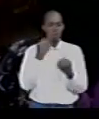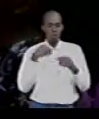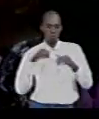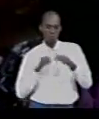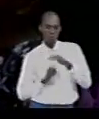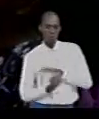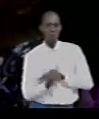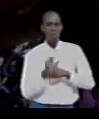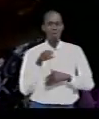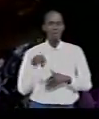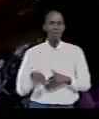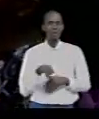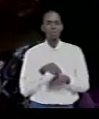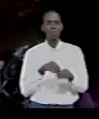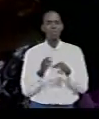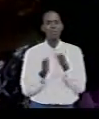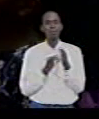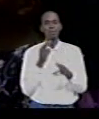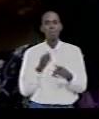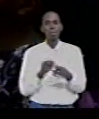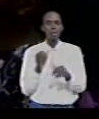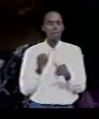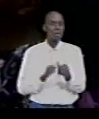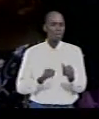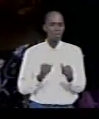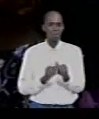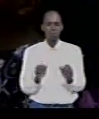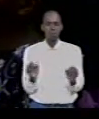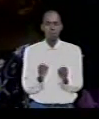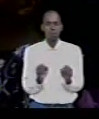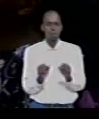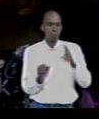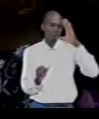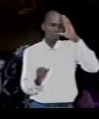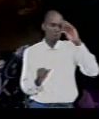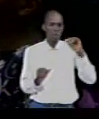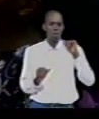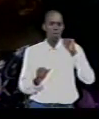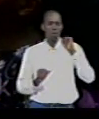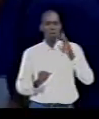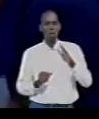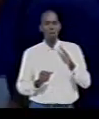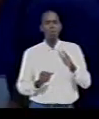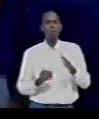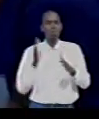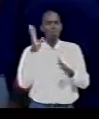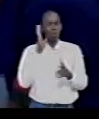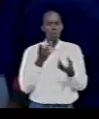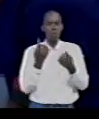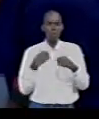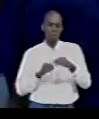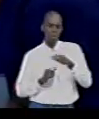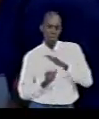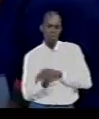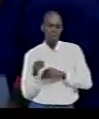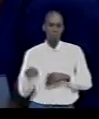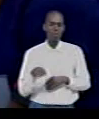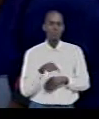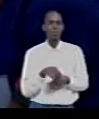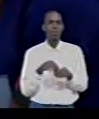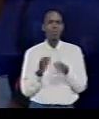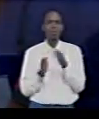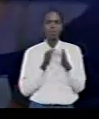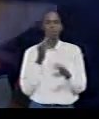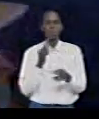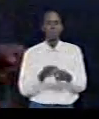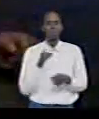feet. Every threatening man or woman will come under your feet. And you will